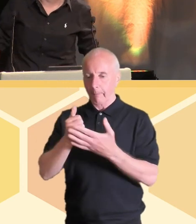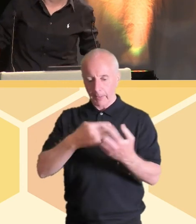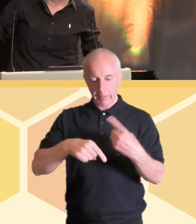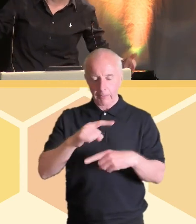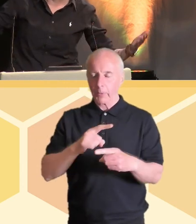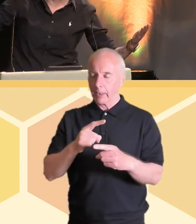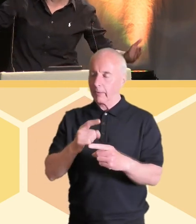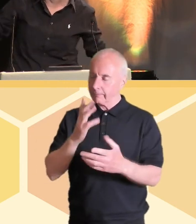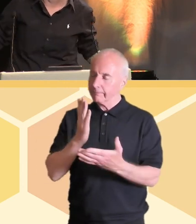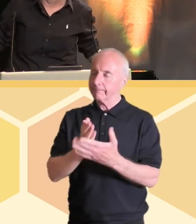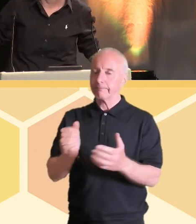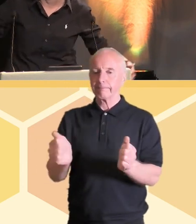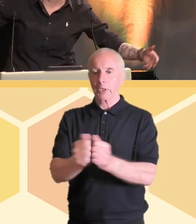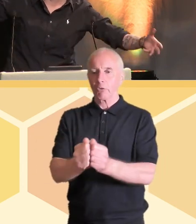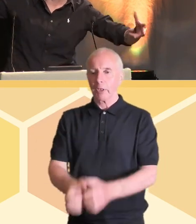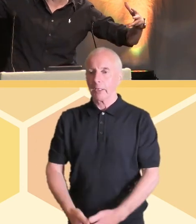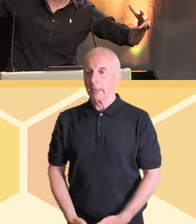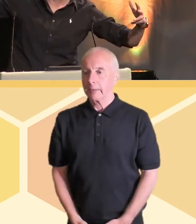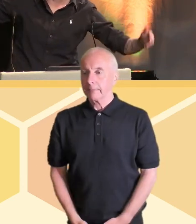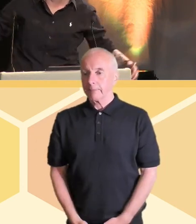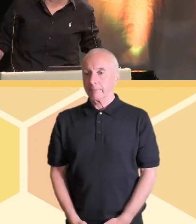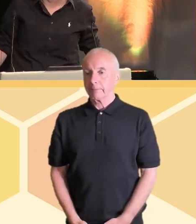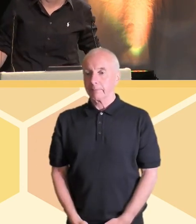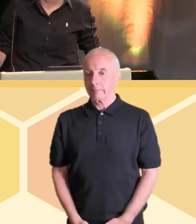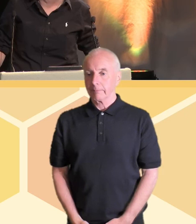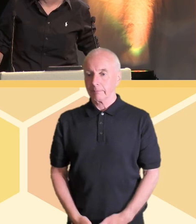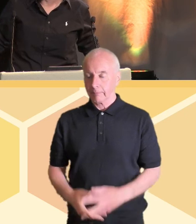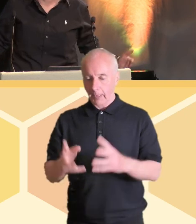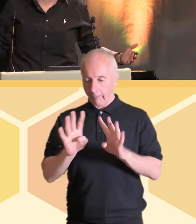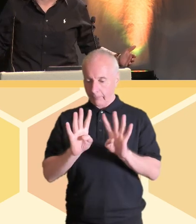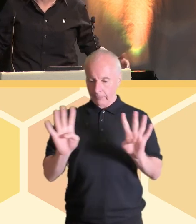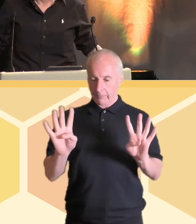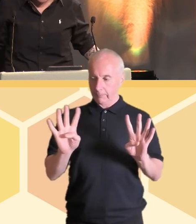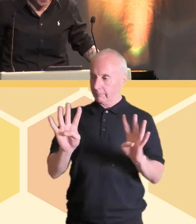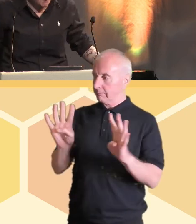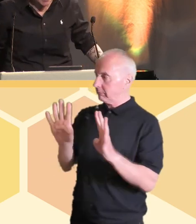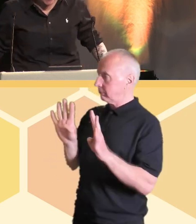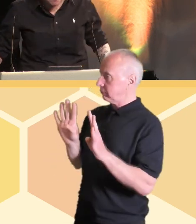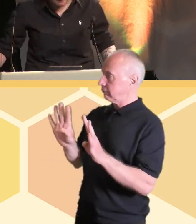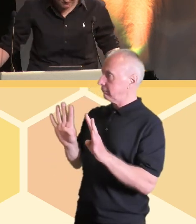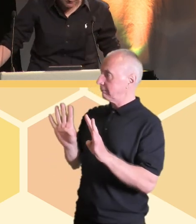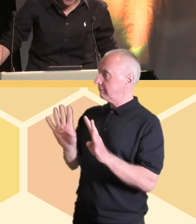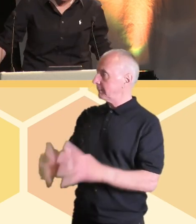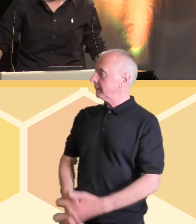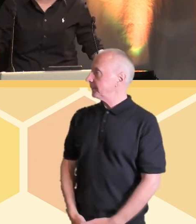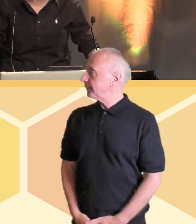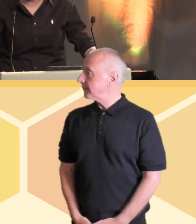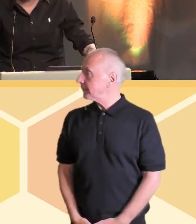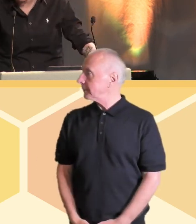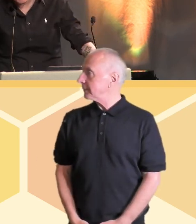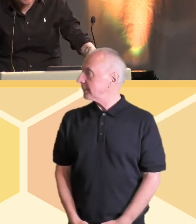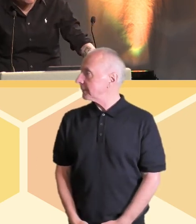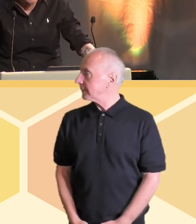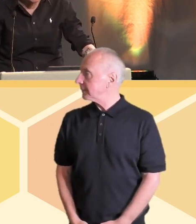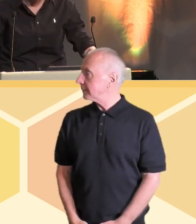Fantastic. Now, all you wonderful people standing at the front, if you can turn around so you can see the screen and me, that would be great. And to you,